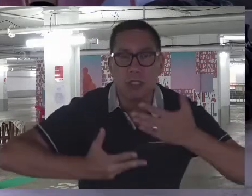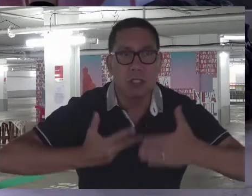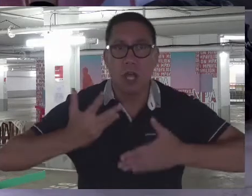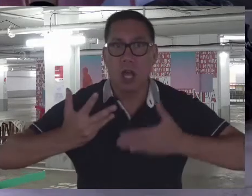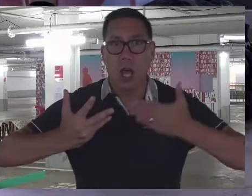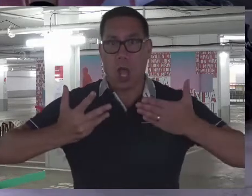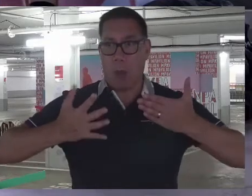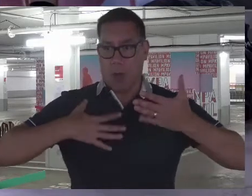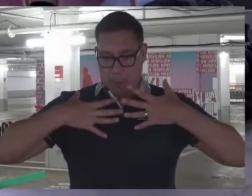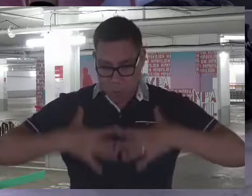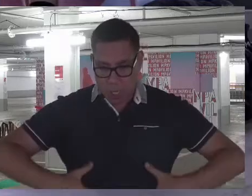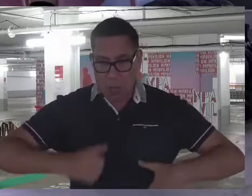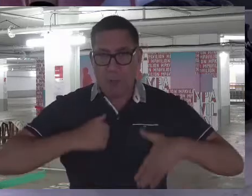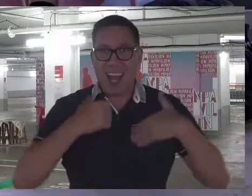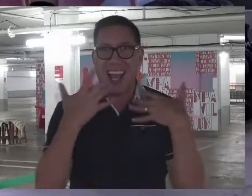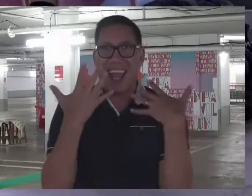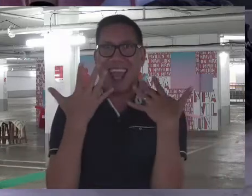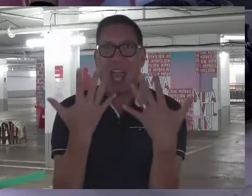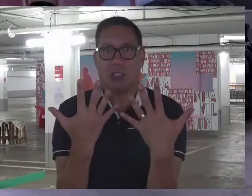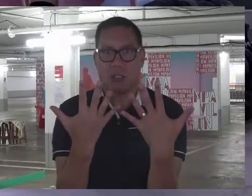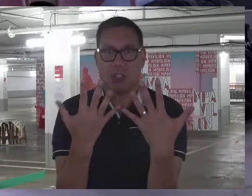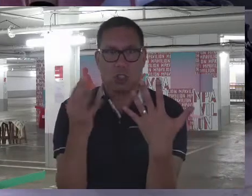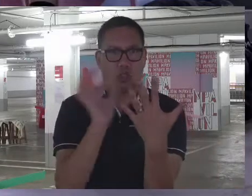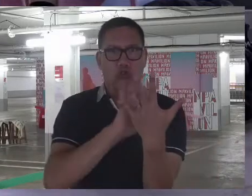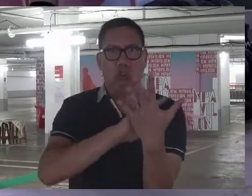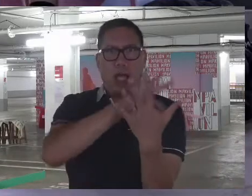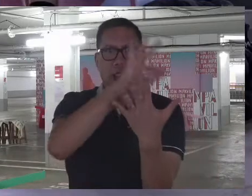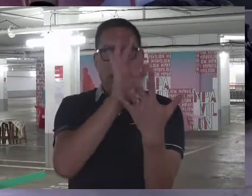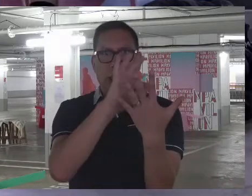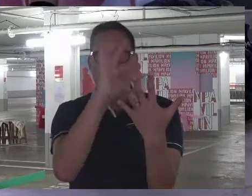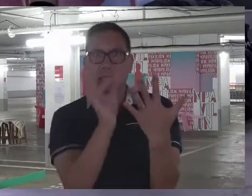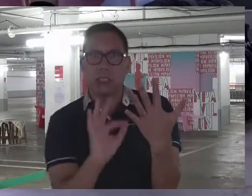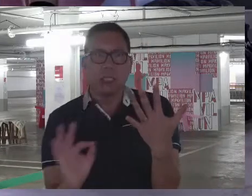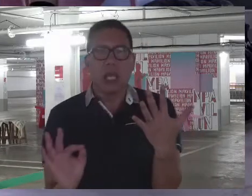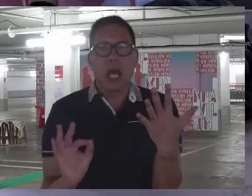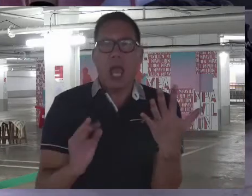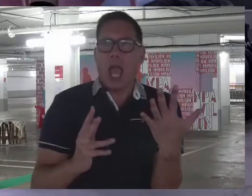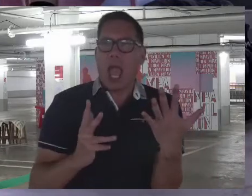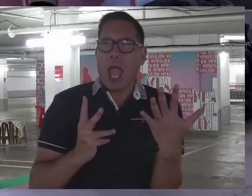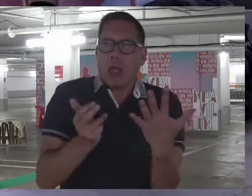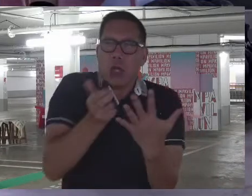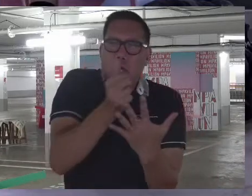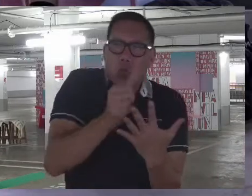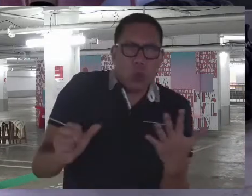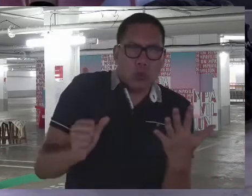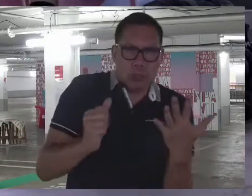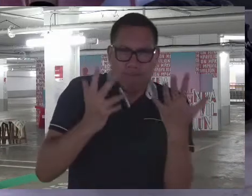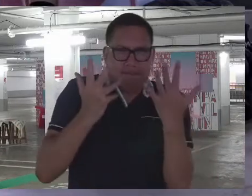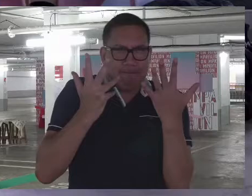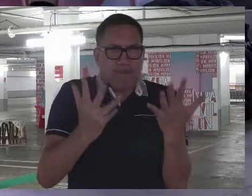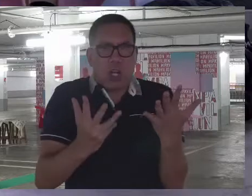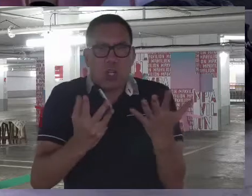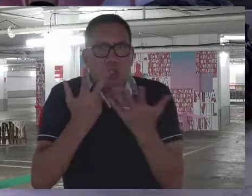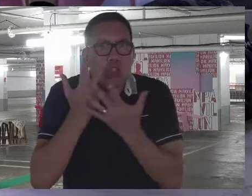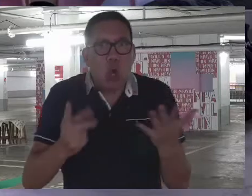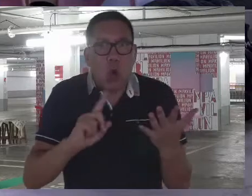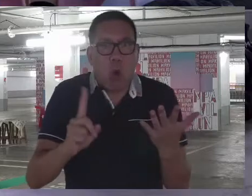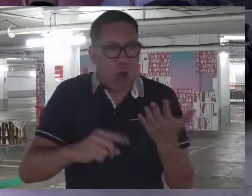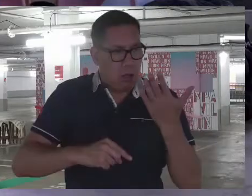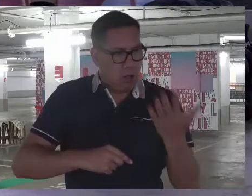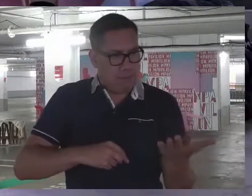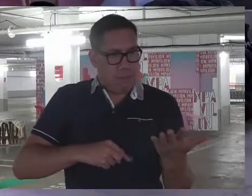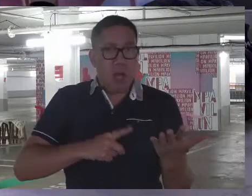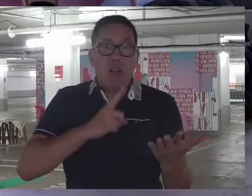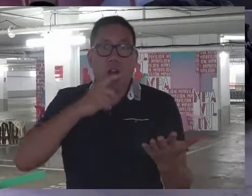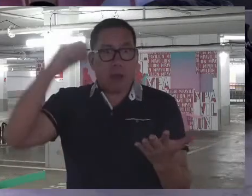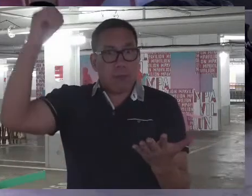my hands, and the materials that I use to make essentially light shadows on paper or light